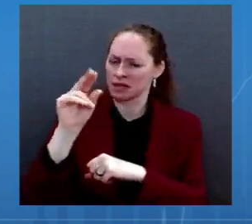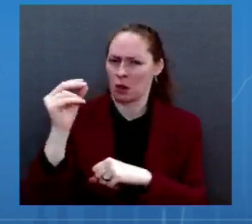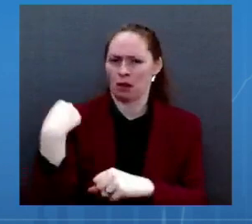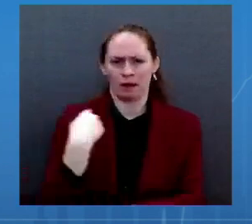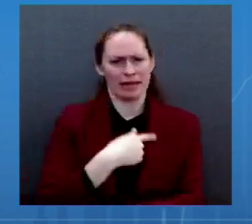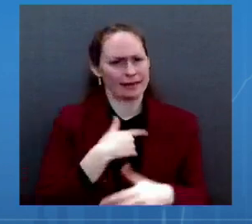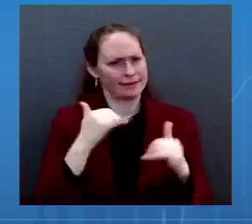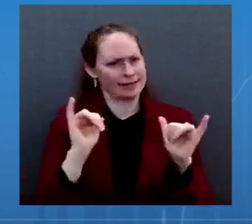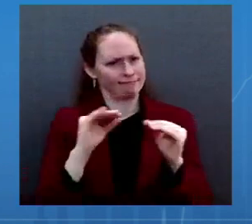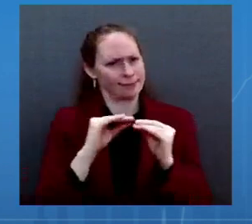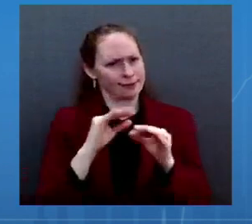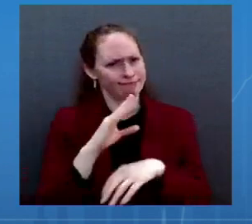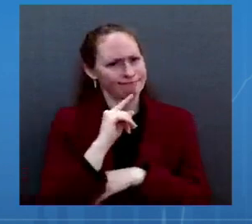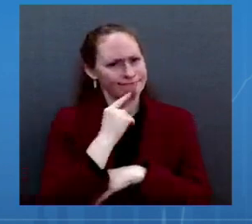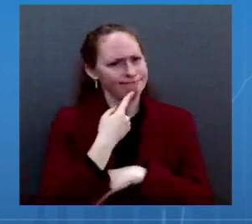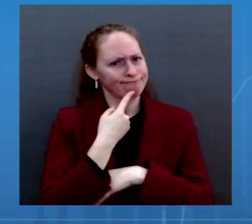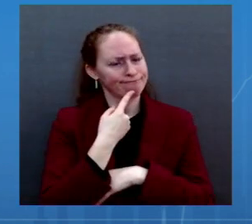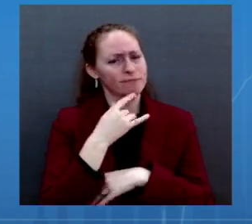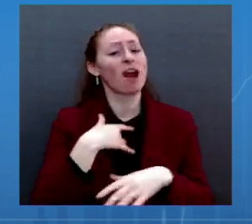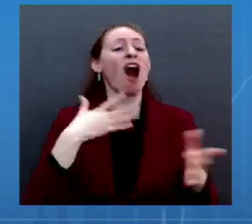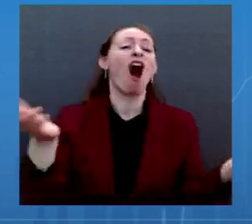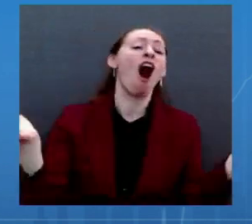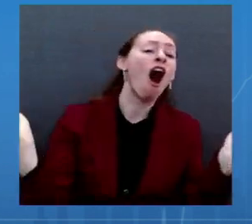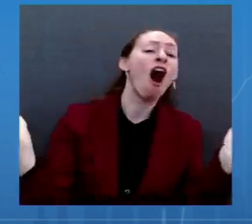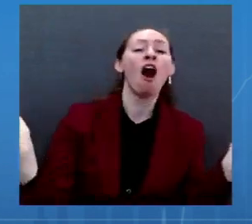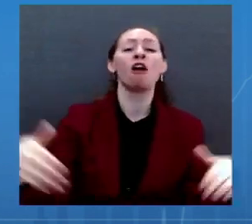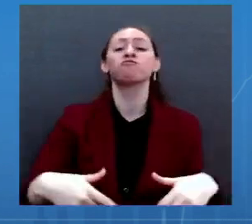workers. And that's the reason for the discrepancy.